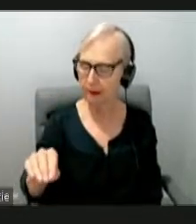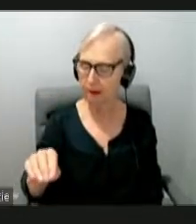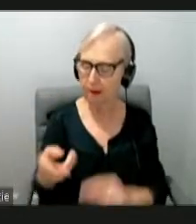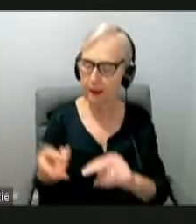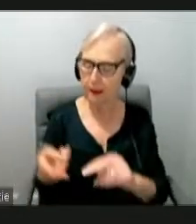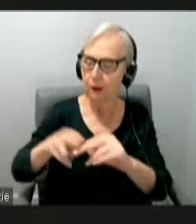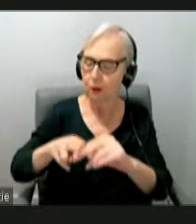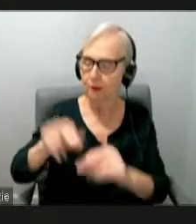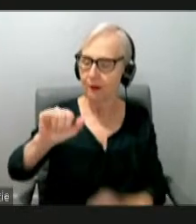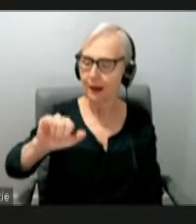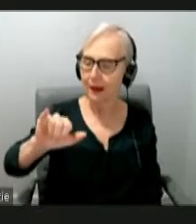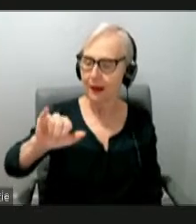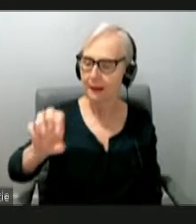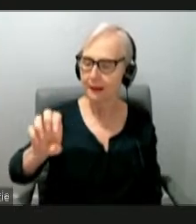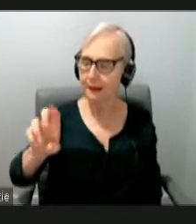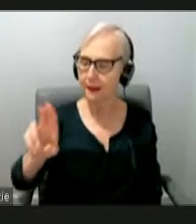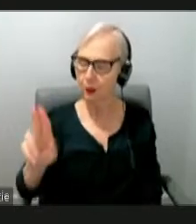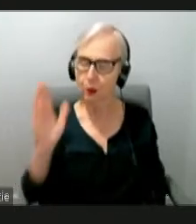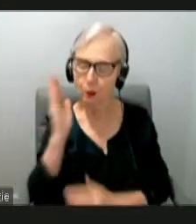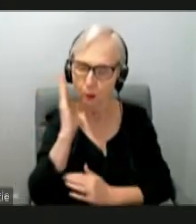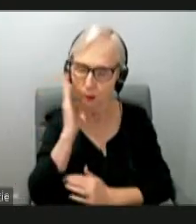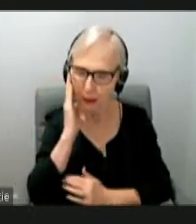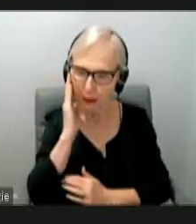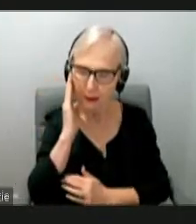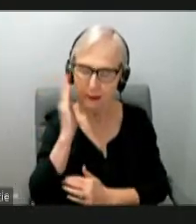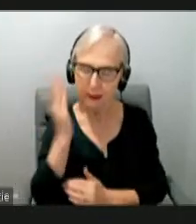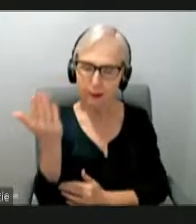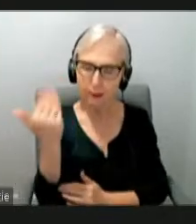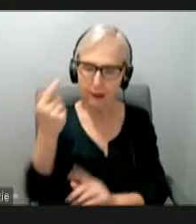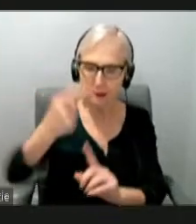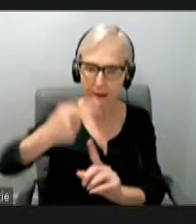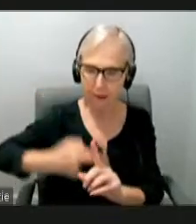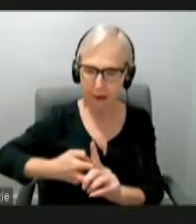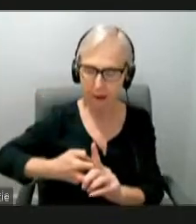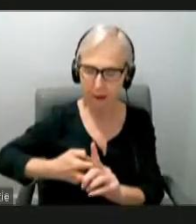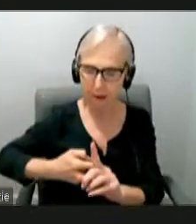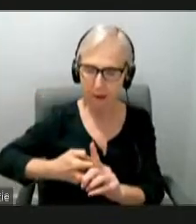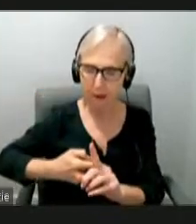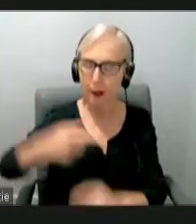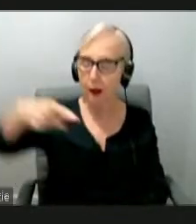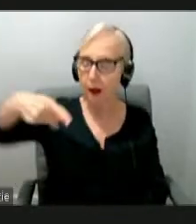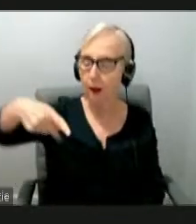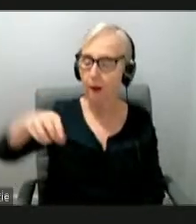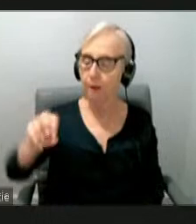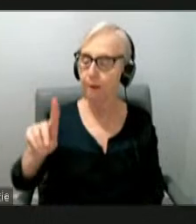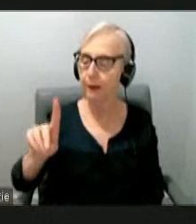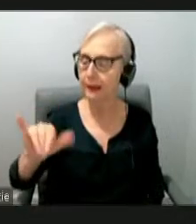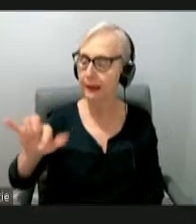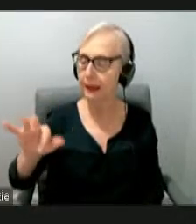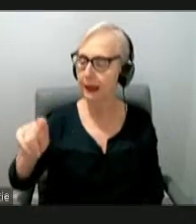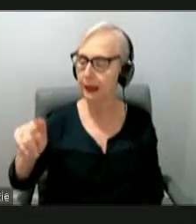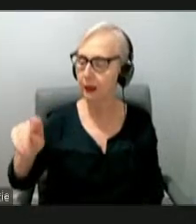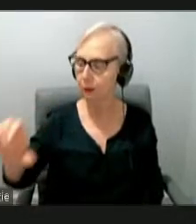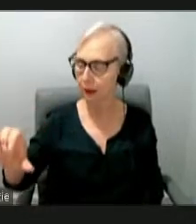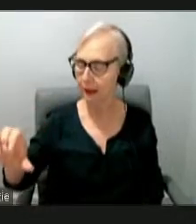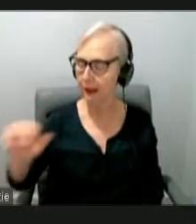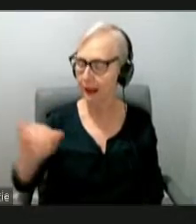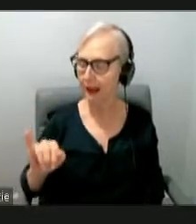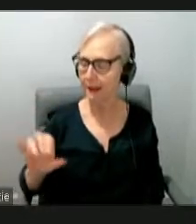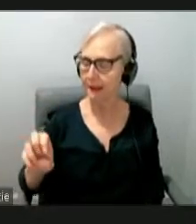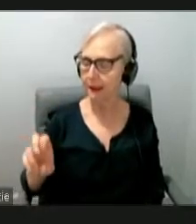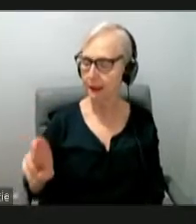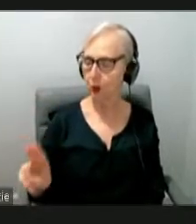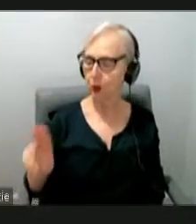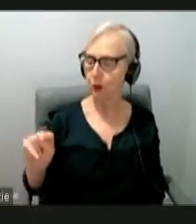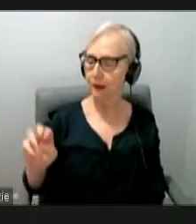last month alone. On the positive side, our pediatric ICU and neonatal ICU